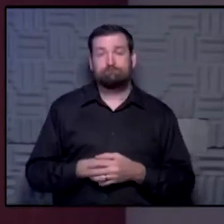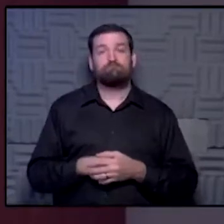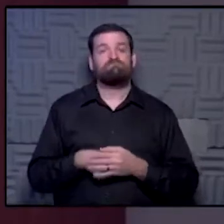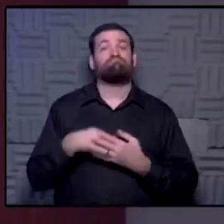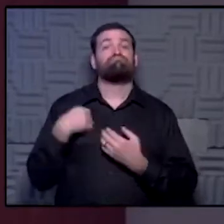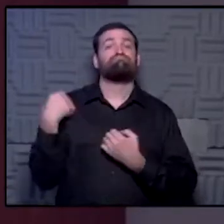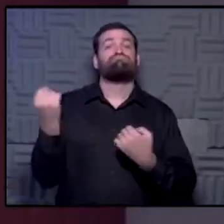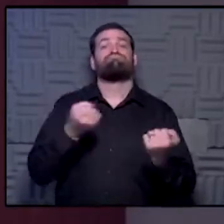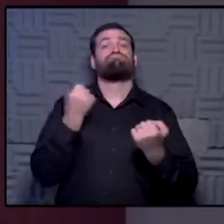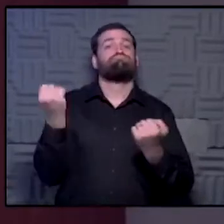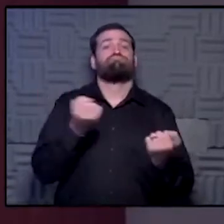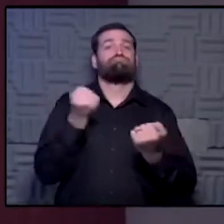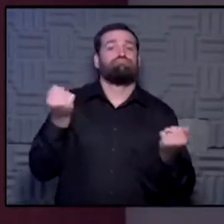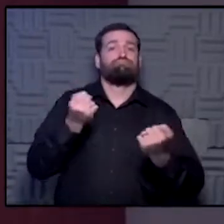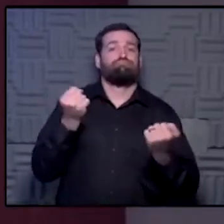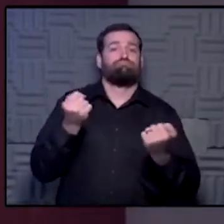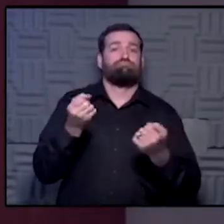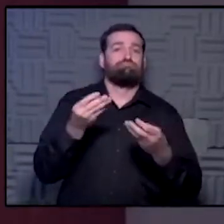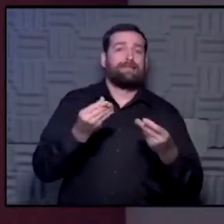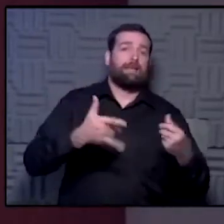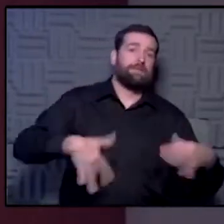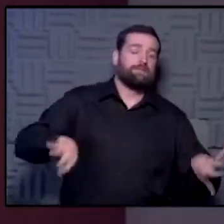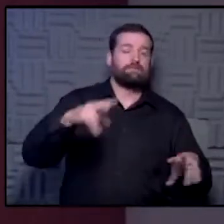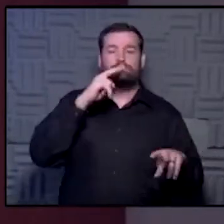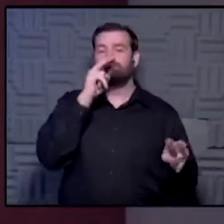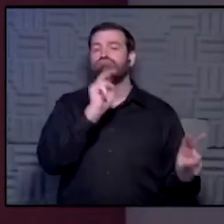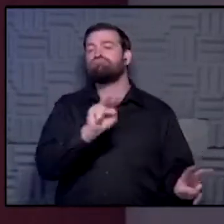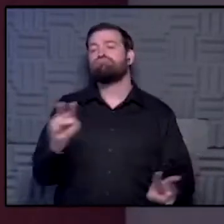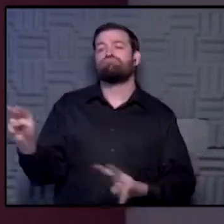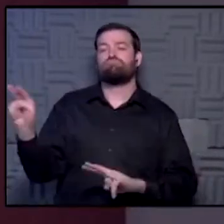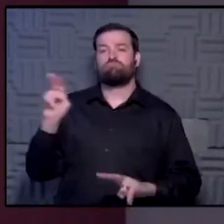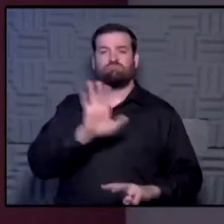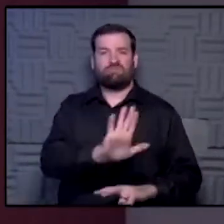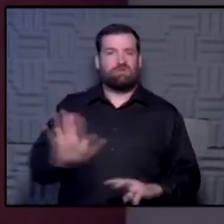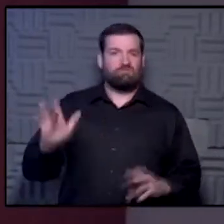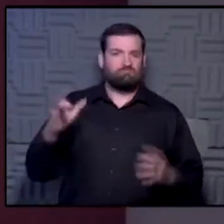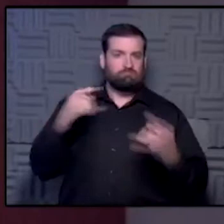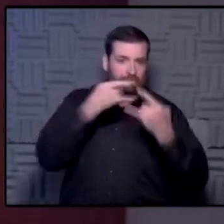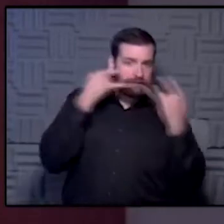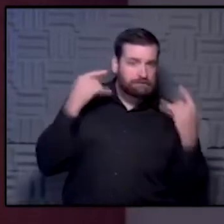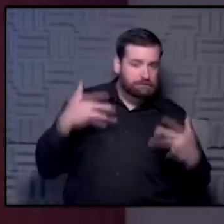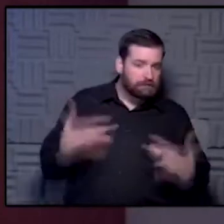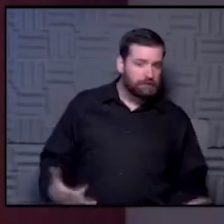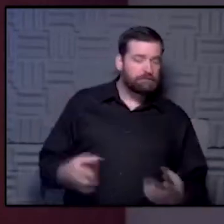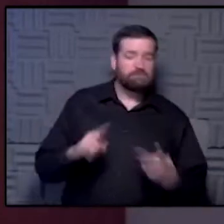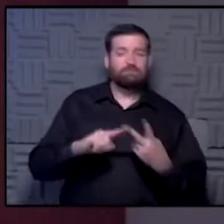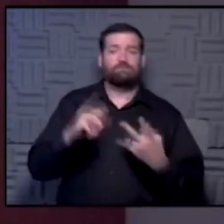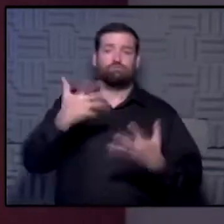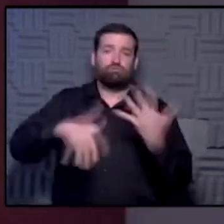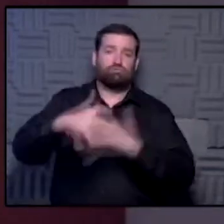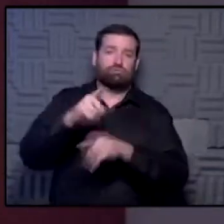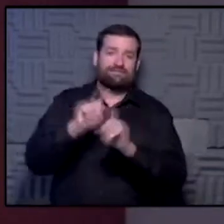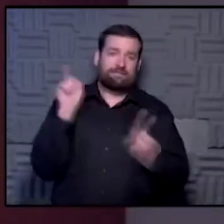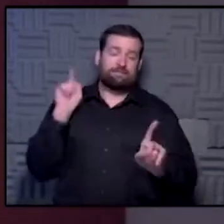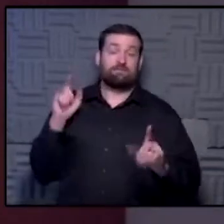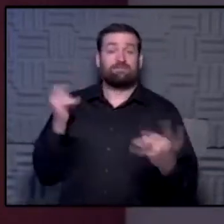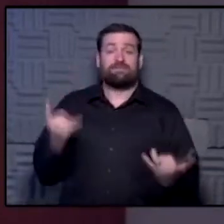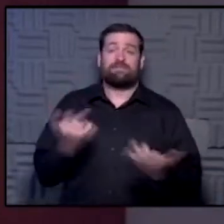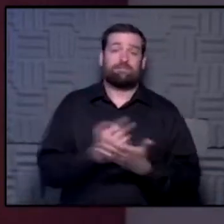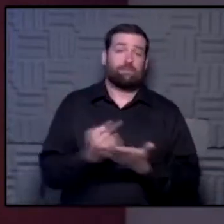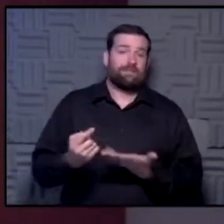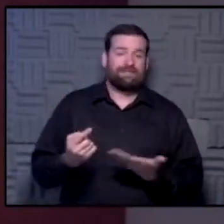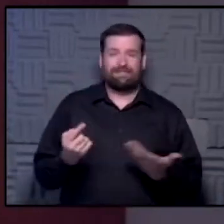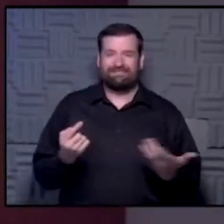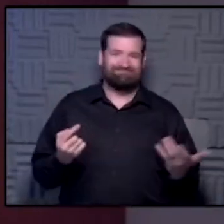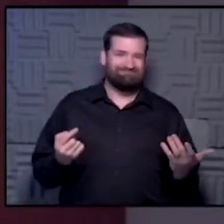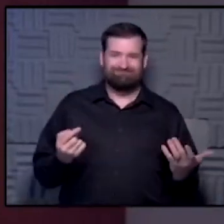drove around campus a little bit to keep an eye on their masking practices and social distancing. I would say this week was not quite as